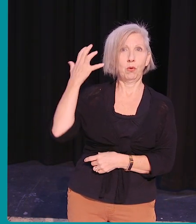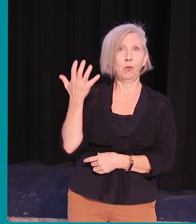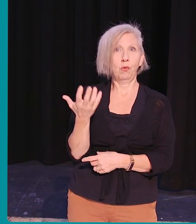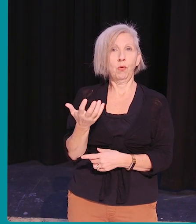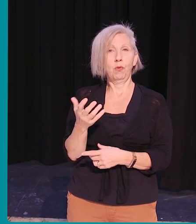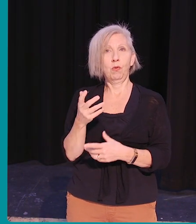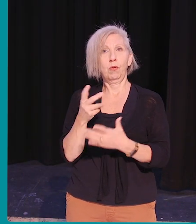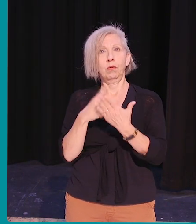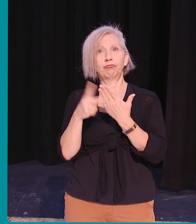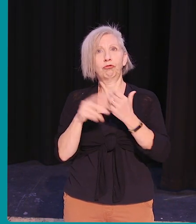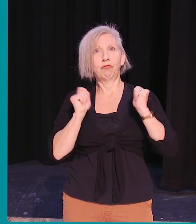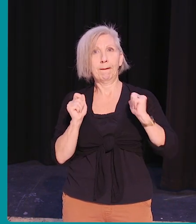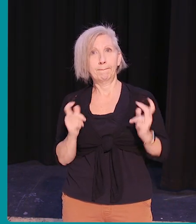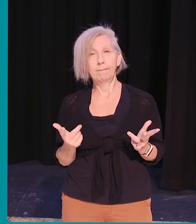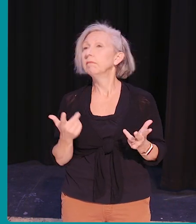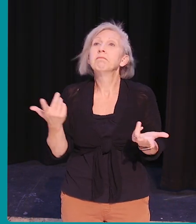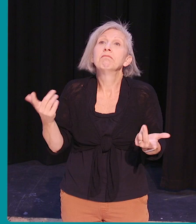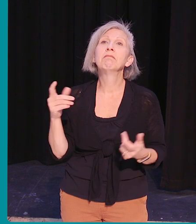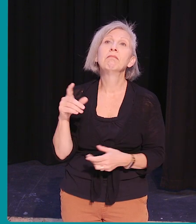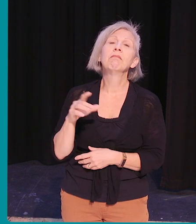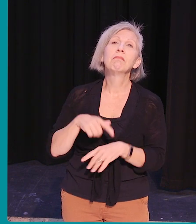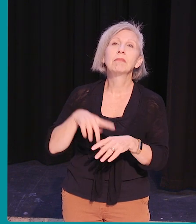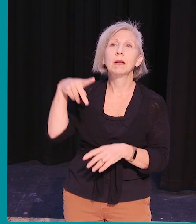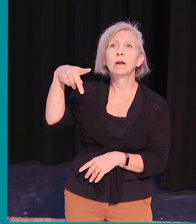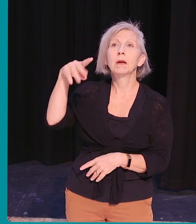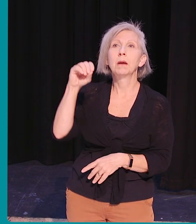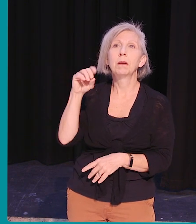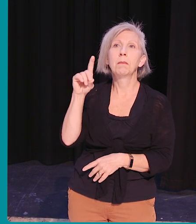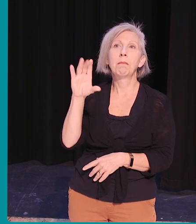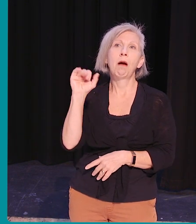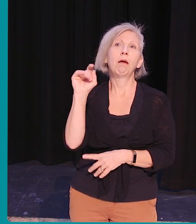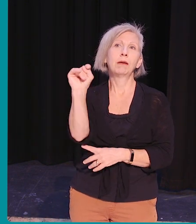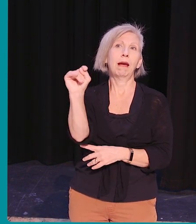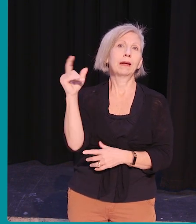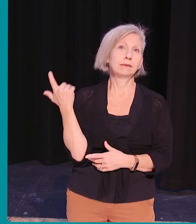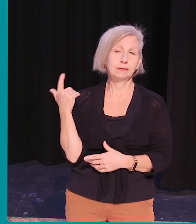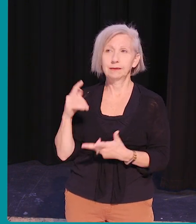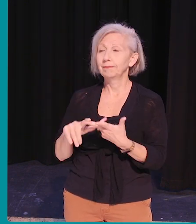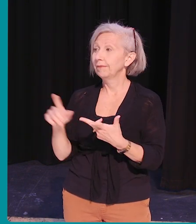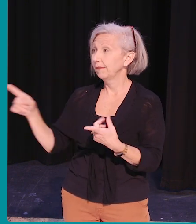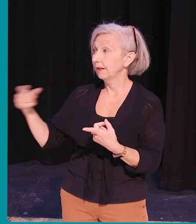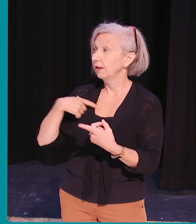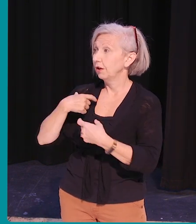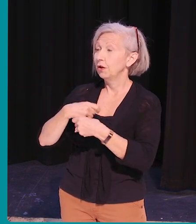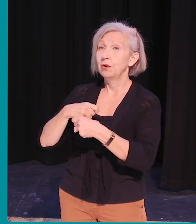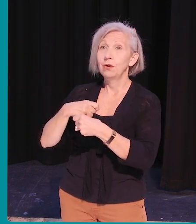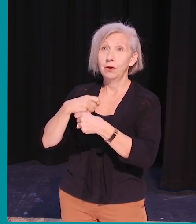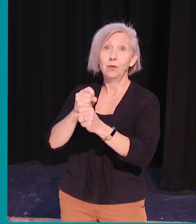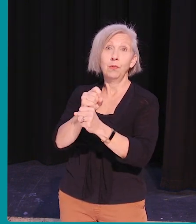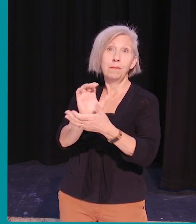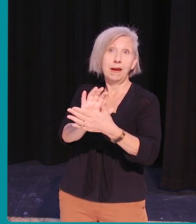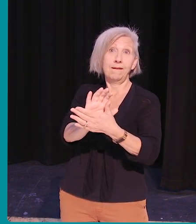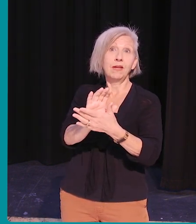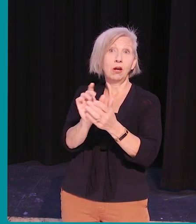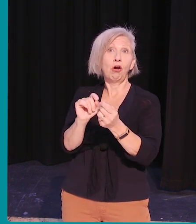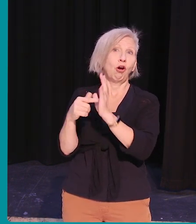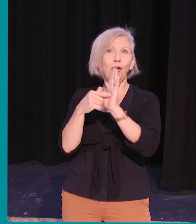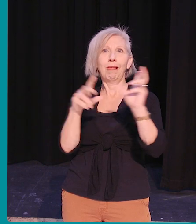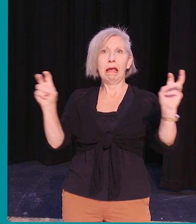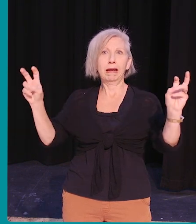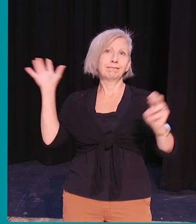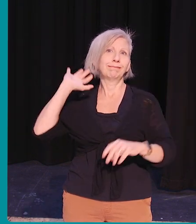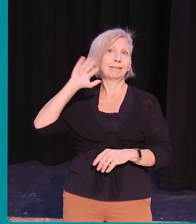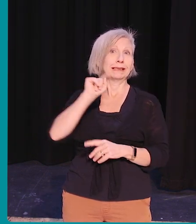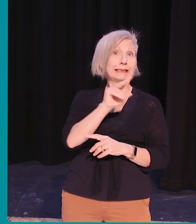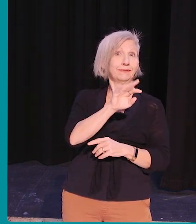television station, she can be up and running in 2 minutes. It's called TikTok or YouTube. Katie, you got a TikTok channel? Oh, you should. Right? Katie, you